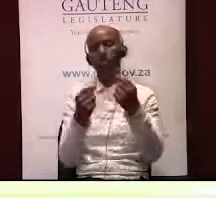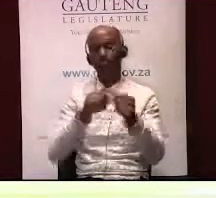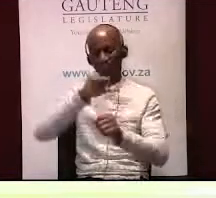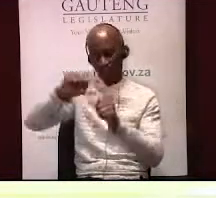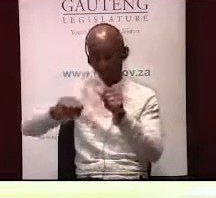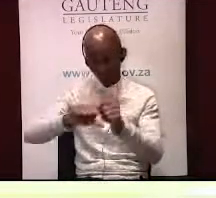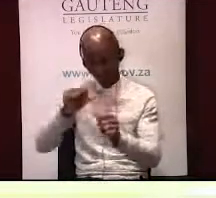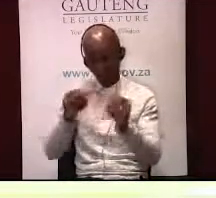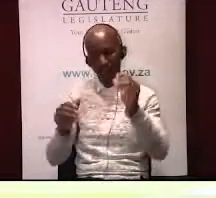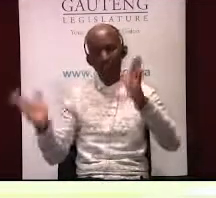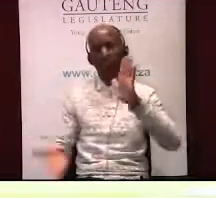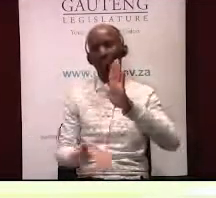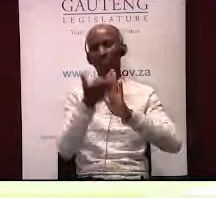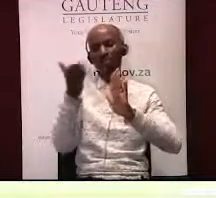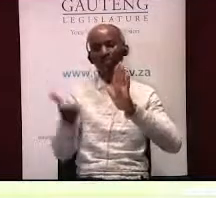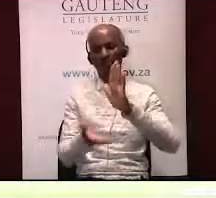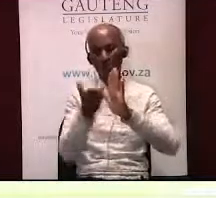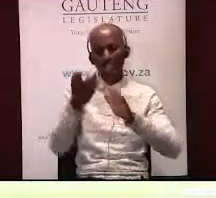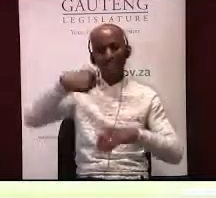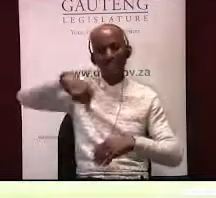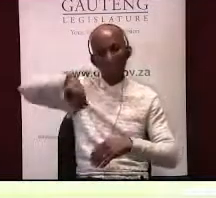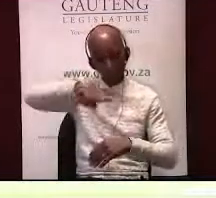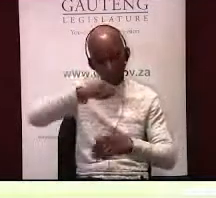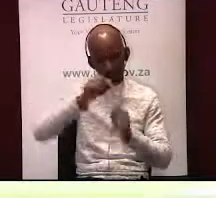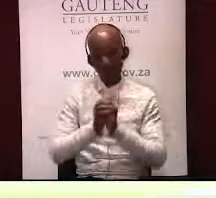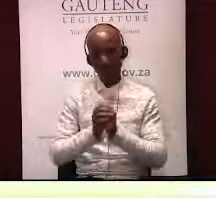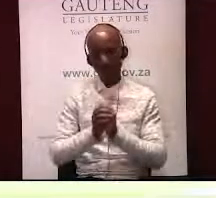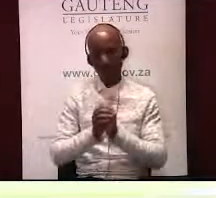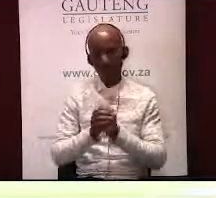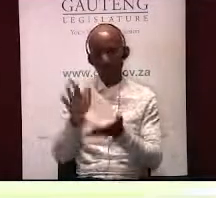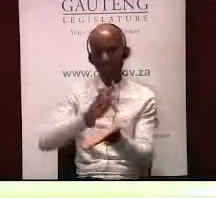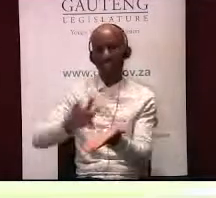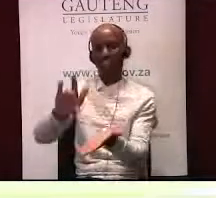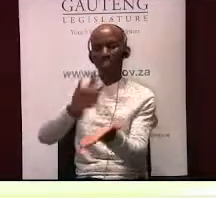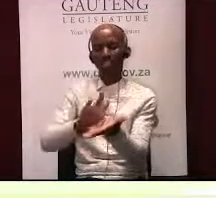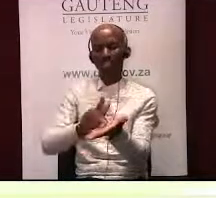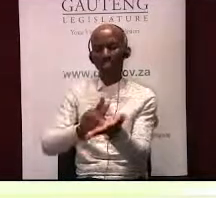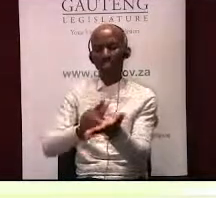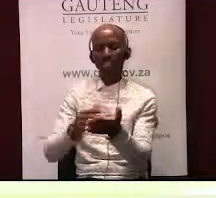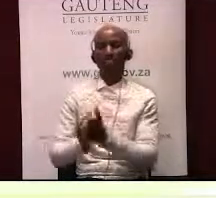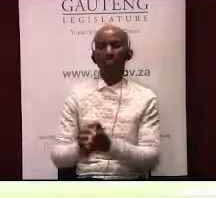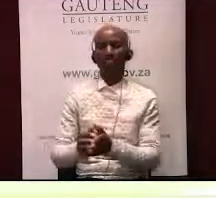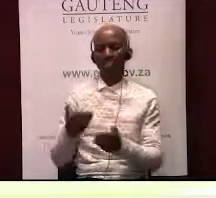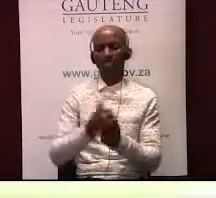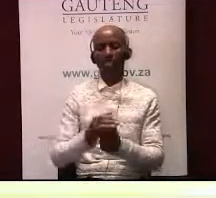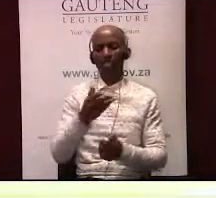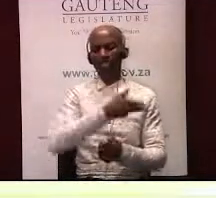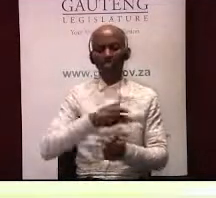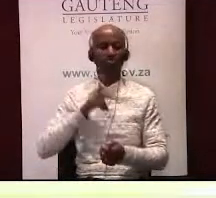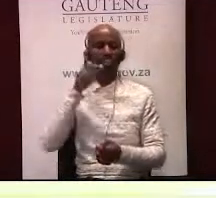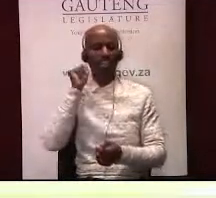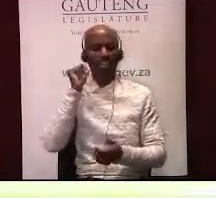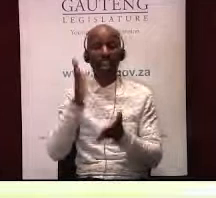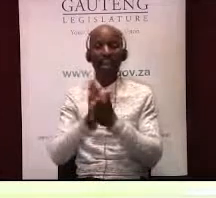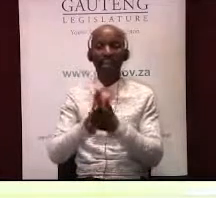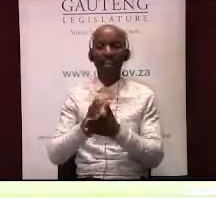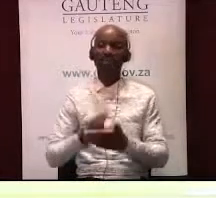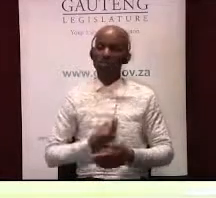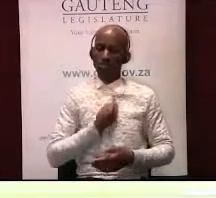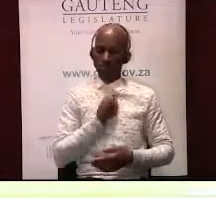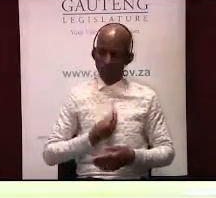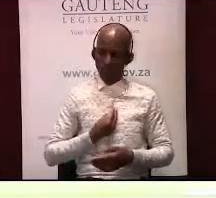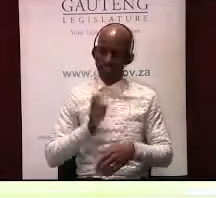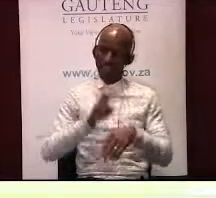social upliftment across all sectors, genders, and our youth need to